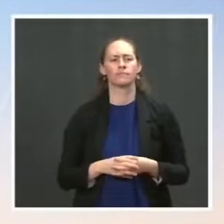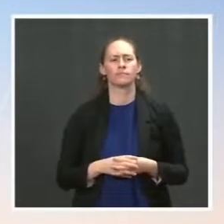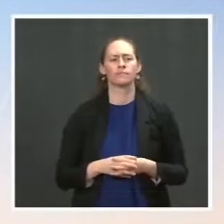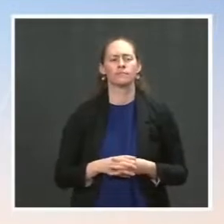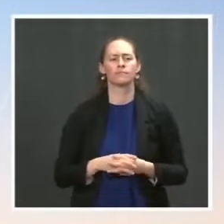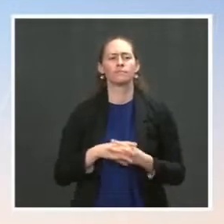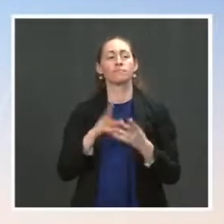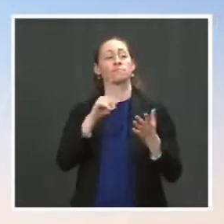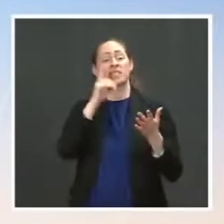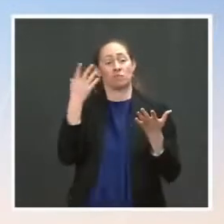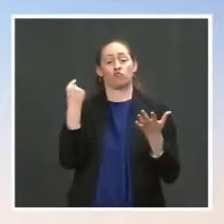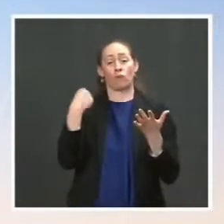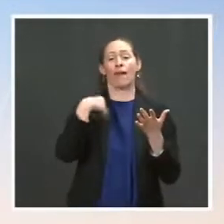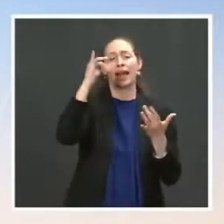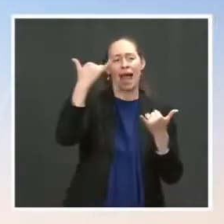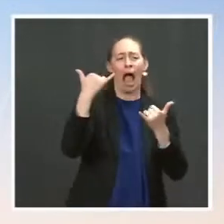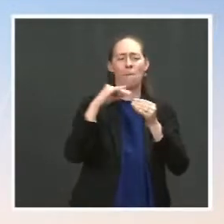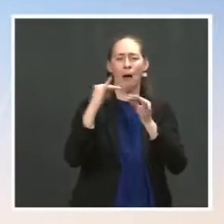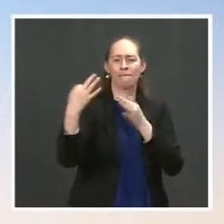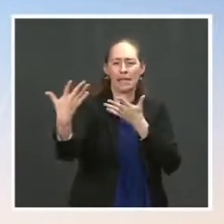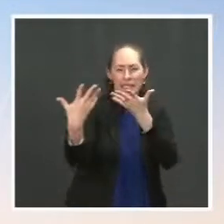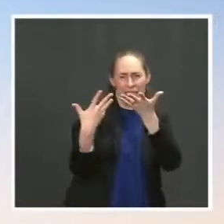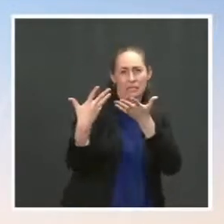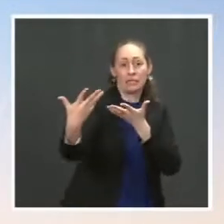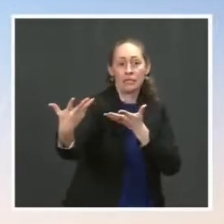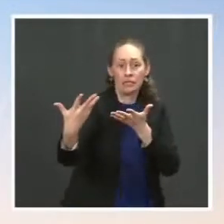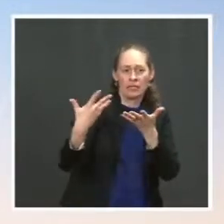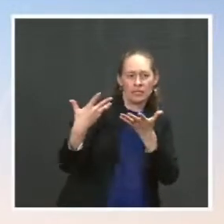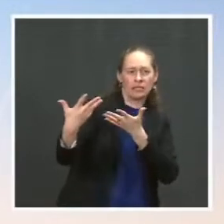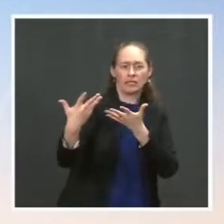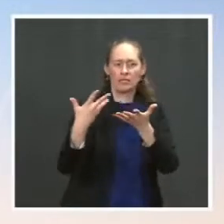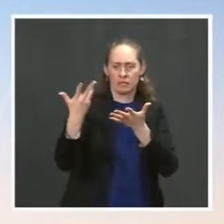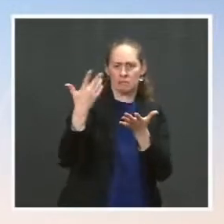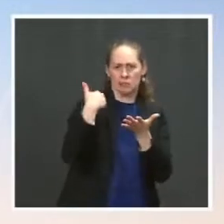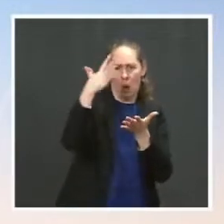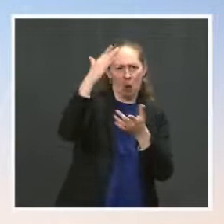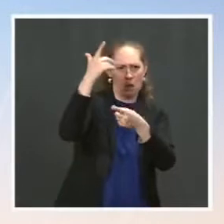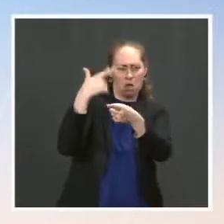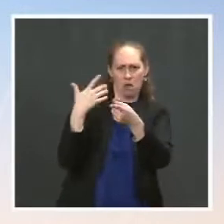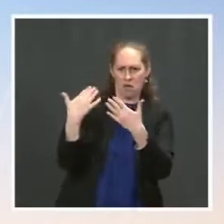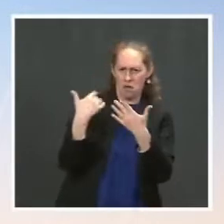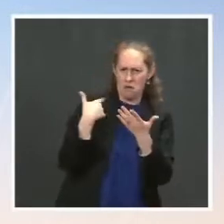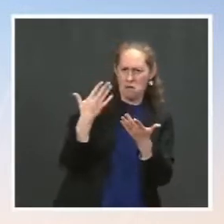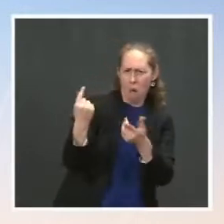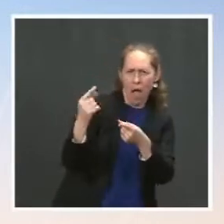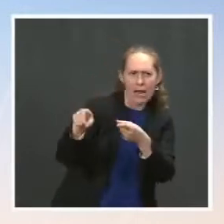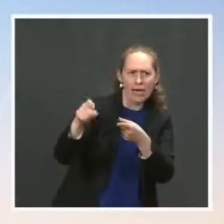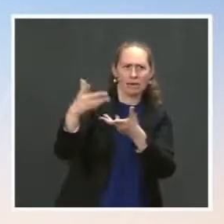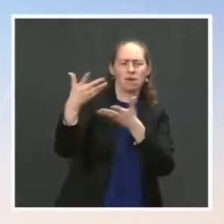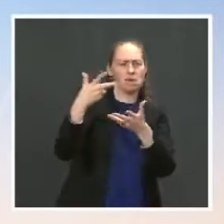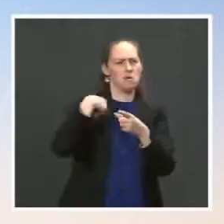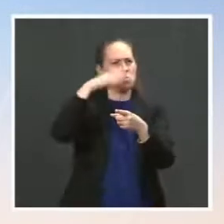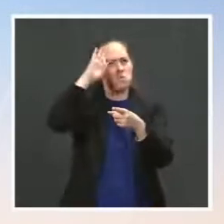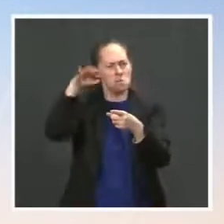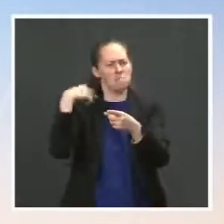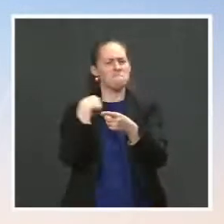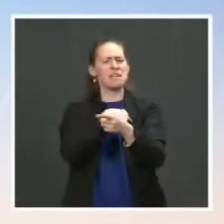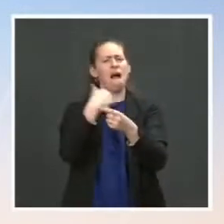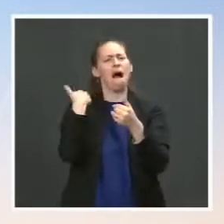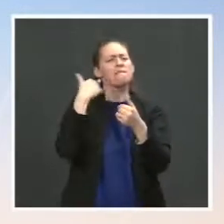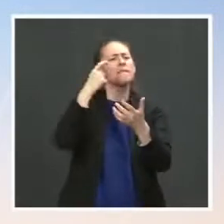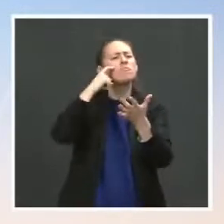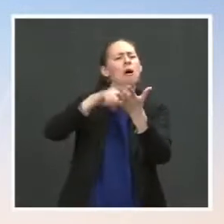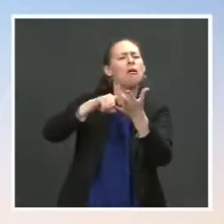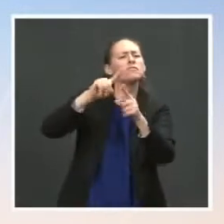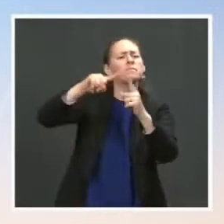communities often know what is most needed for them. And we welcome that. And I think our program design recognizes that. So I view our role as laying out